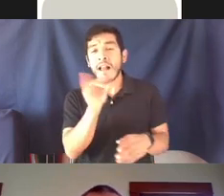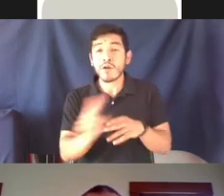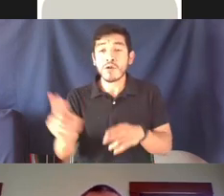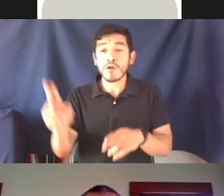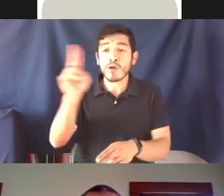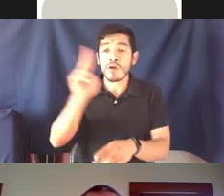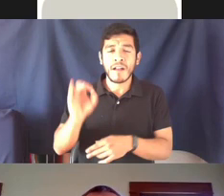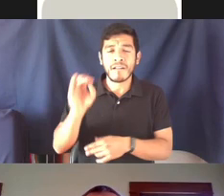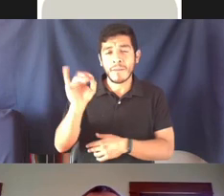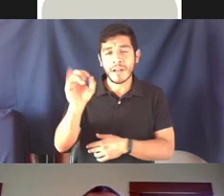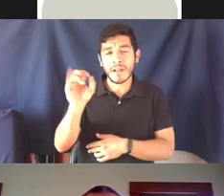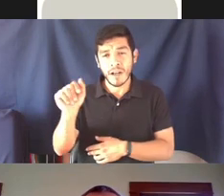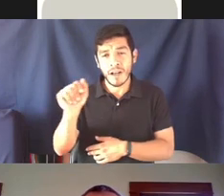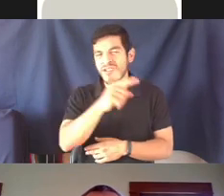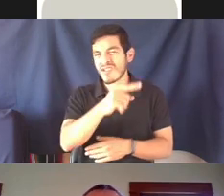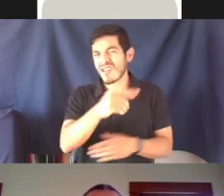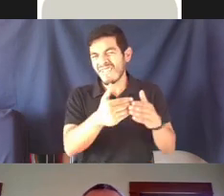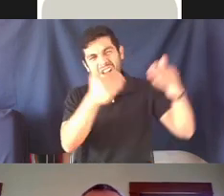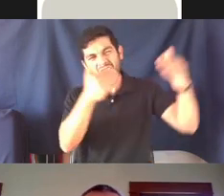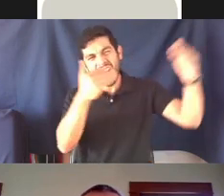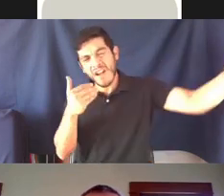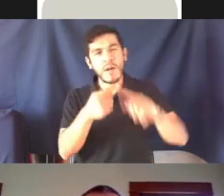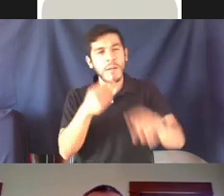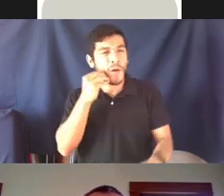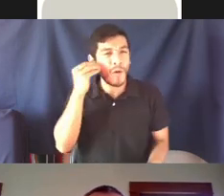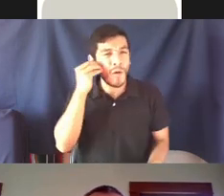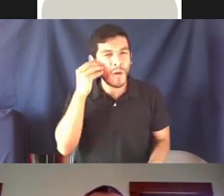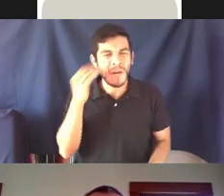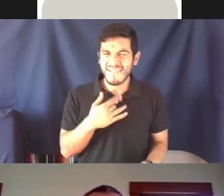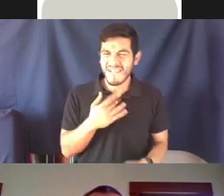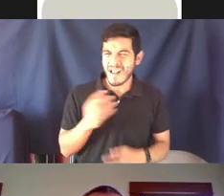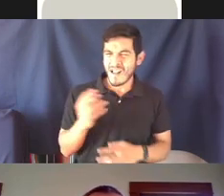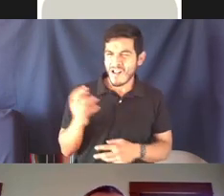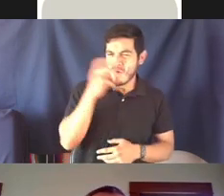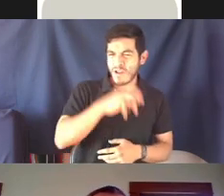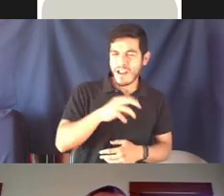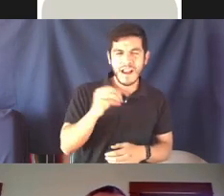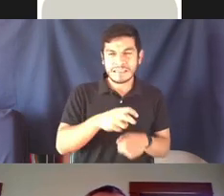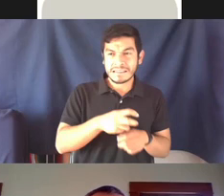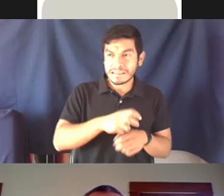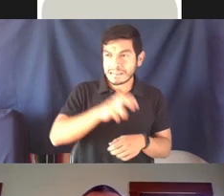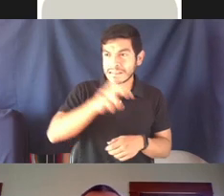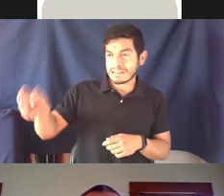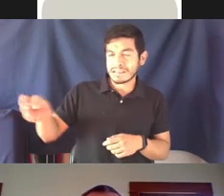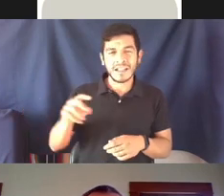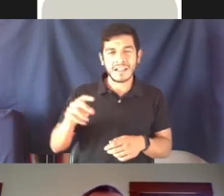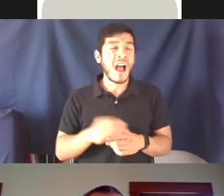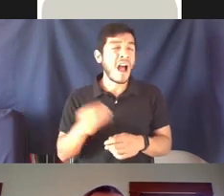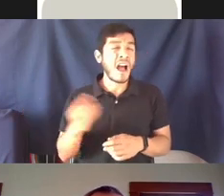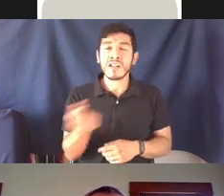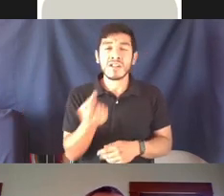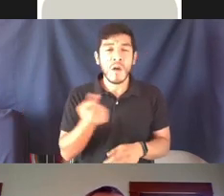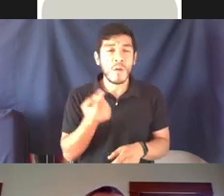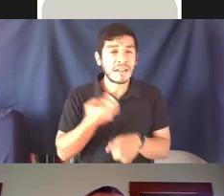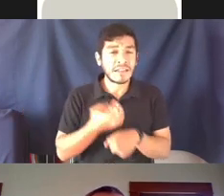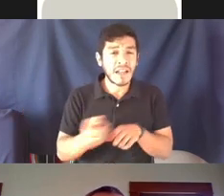weird and strange transition, and it's always tough transitioning into higher ed, and even weirder this year.